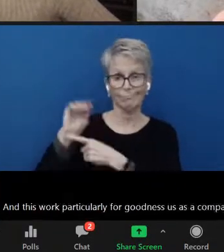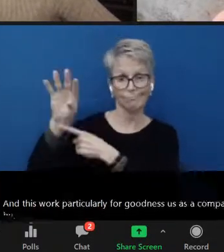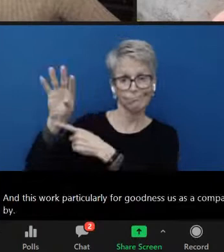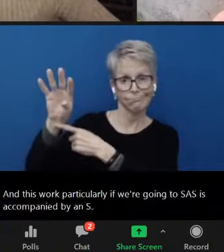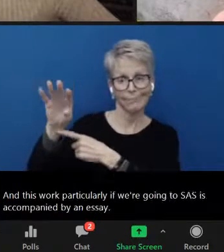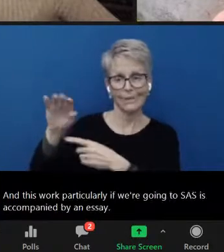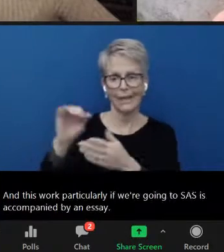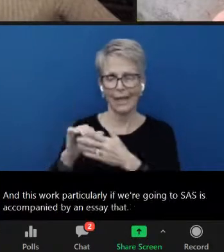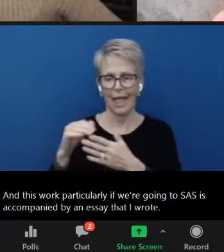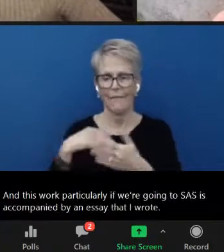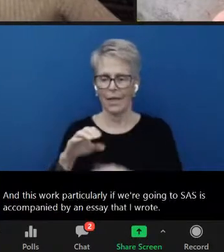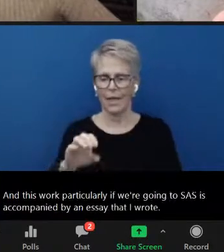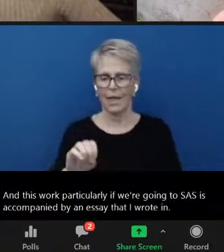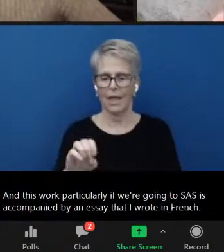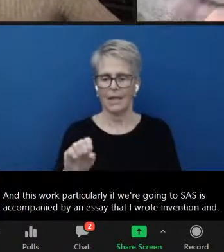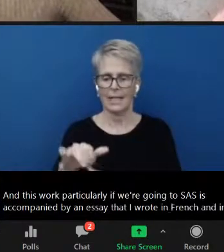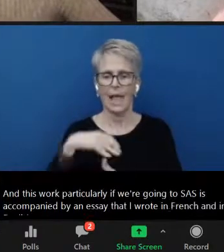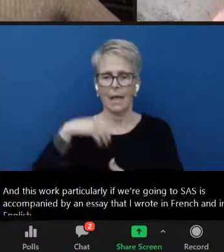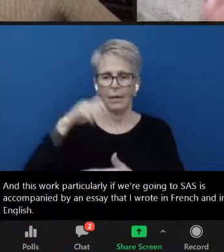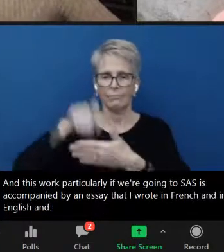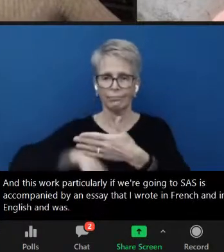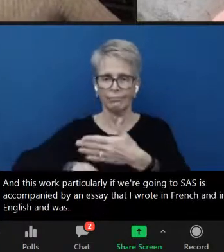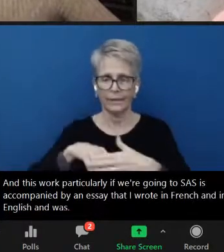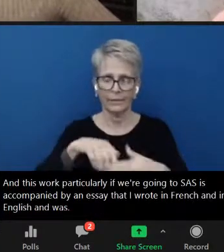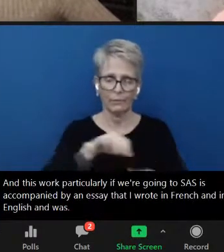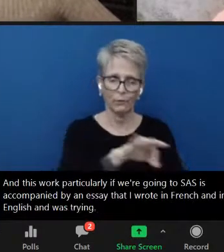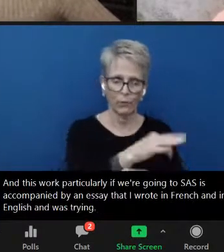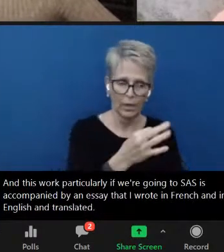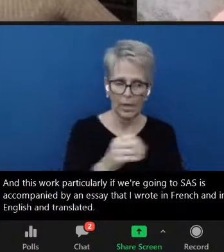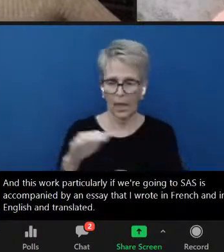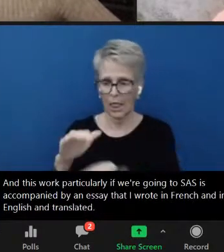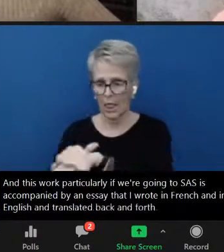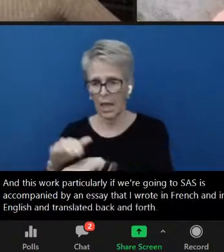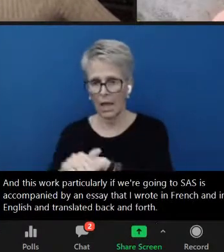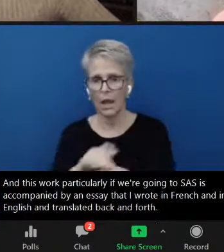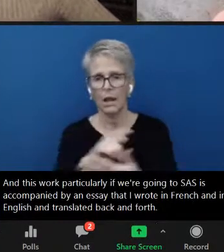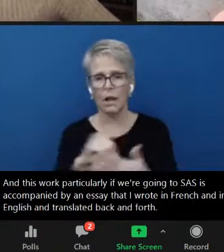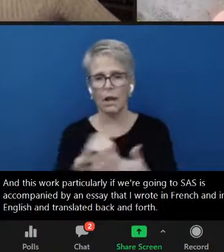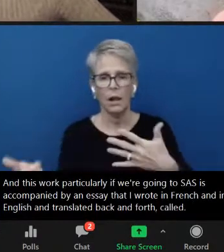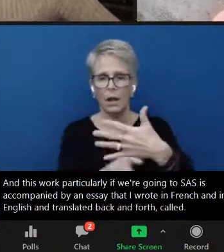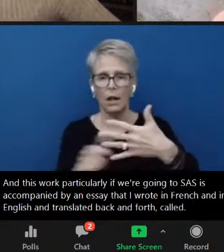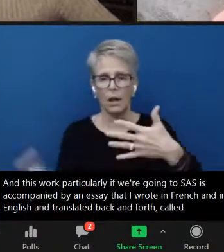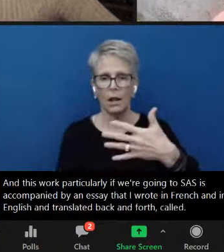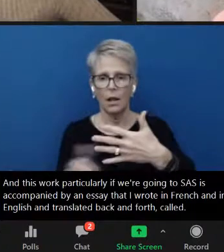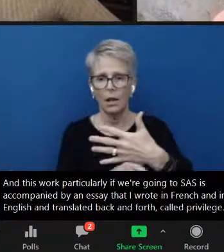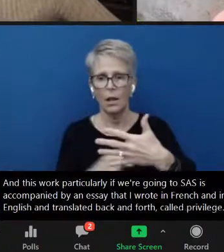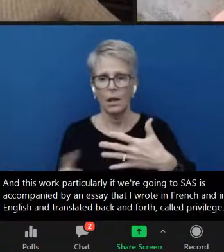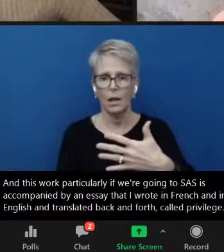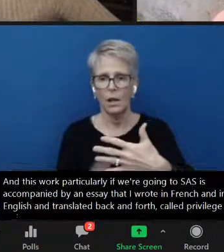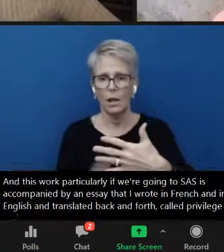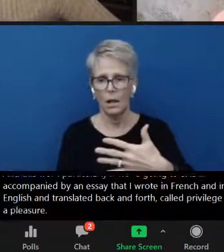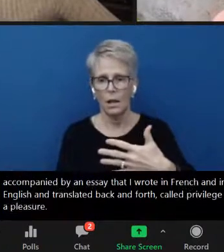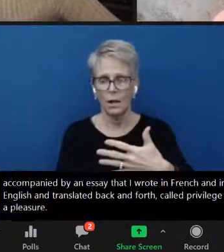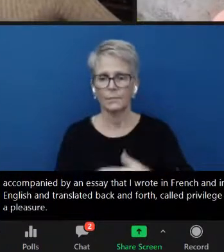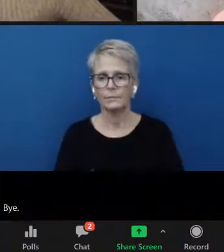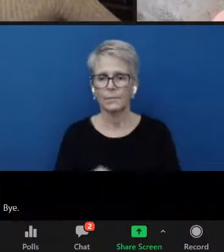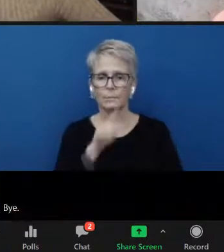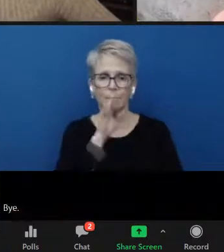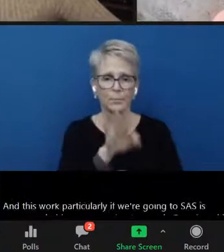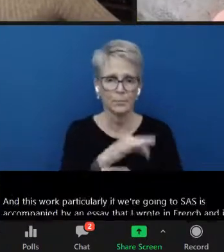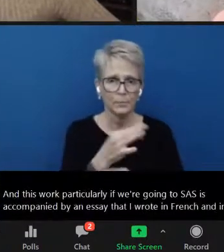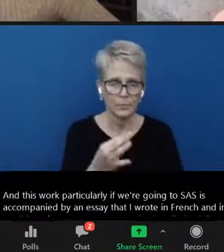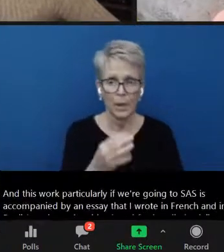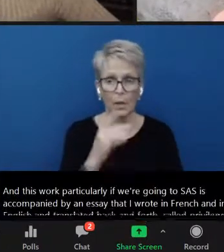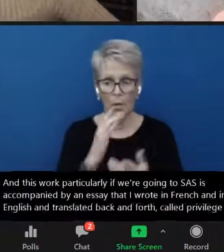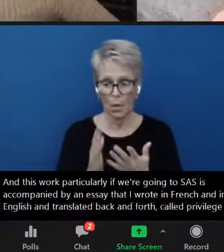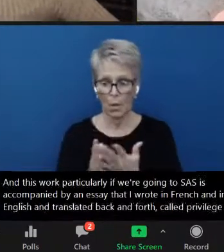accompanied by an essay that I wrote in French and in English and was translating back and forth, called Privilégier le plaisir autochtone, Priority to